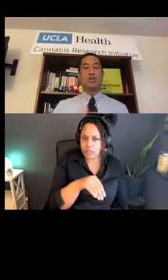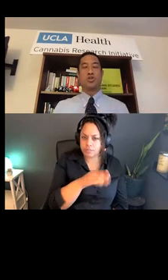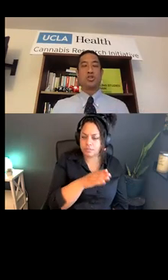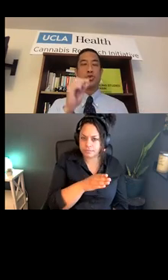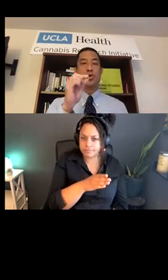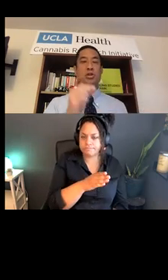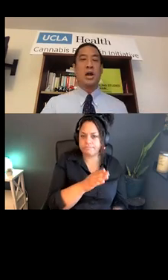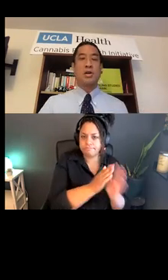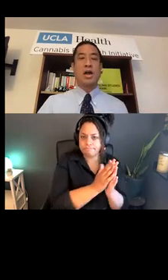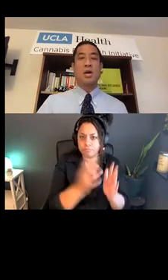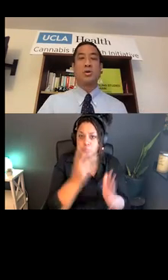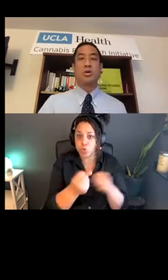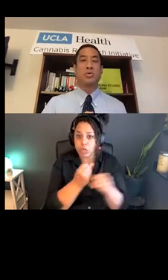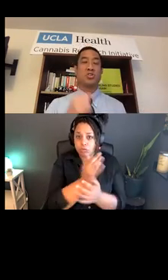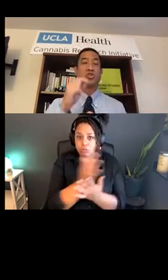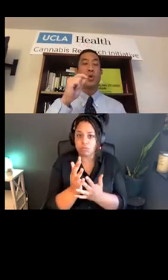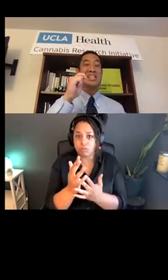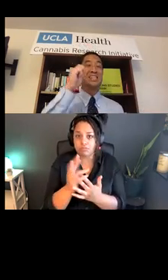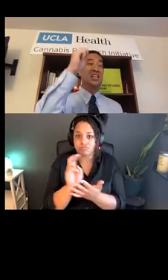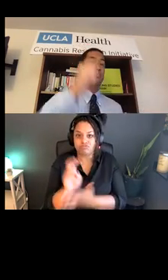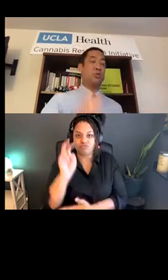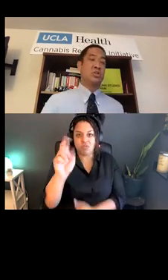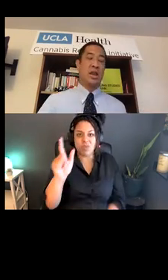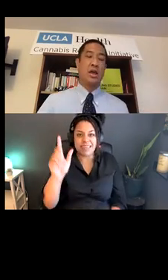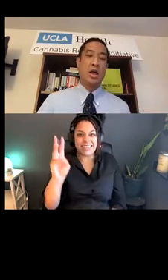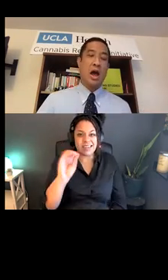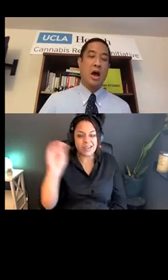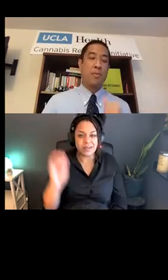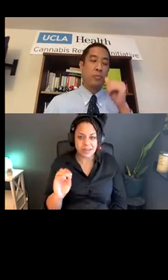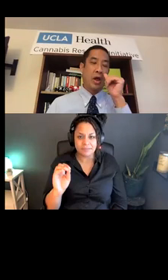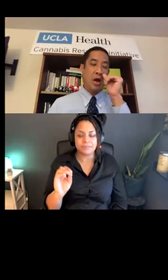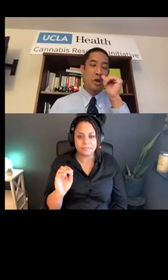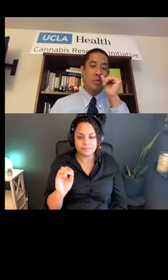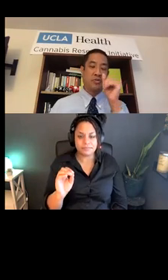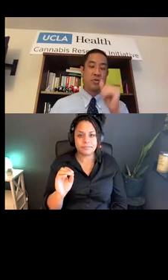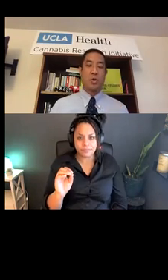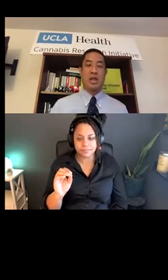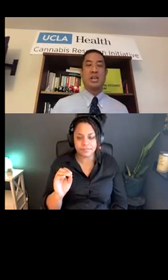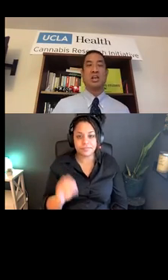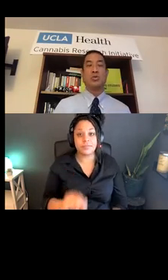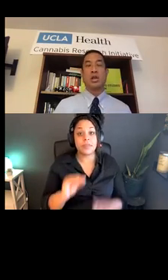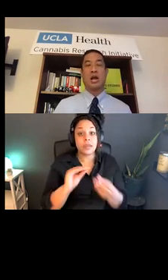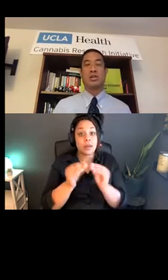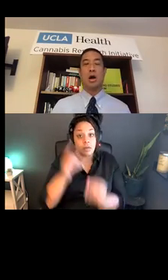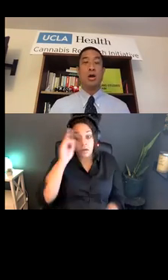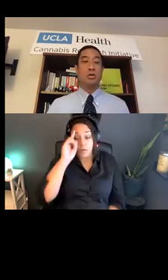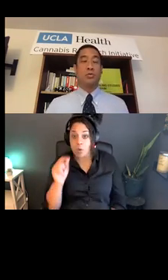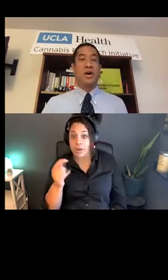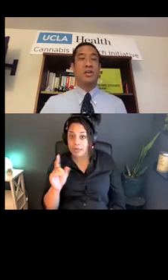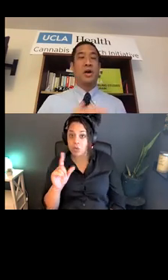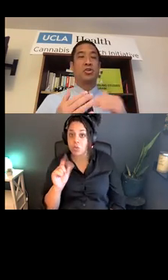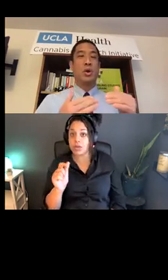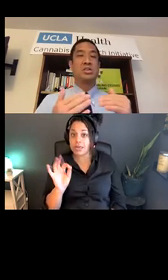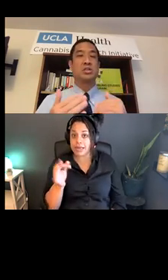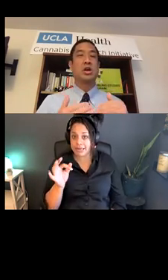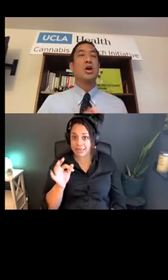forward, it's just 2 years later, that number jumped up to 26%. Our numbers for 2018, 2019 also reflect